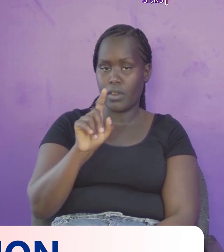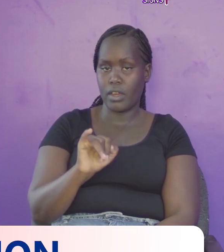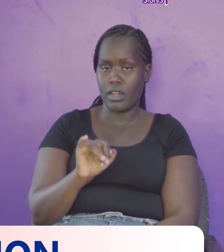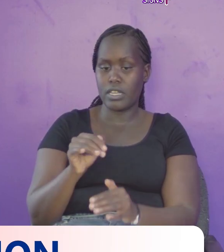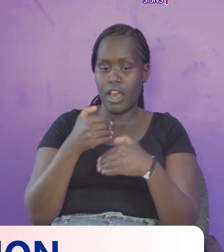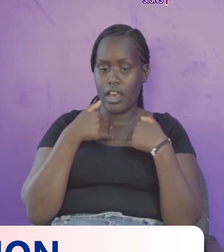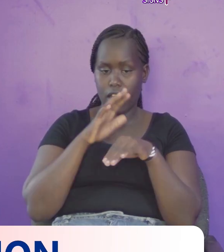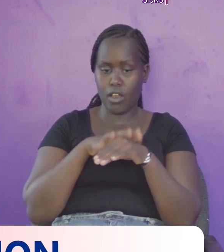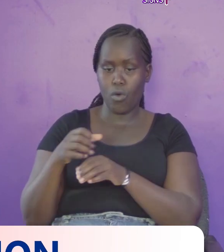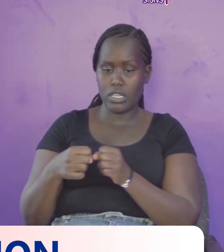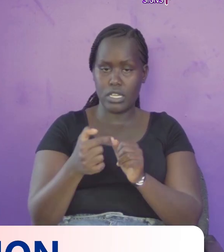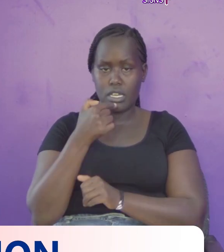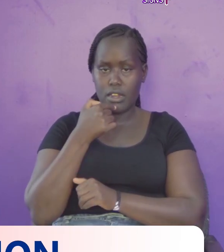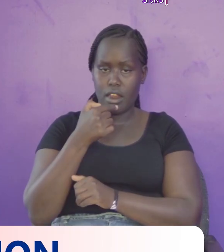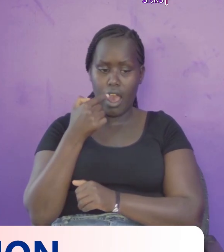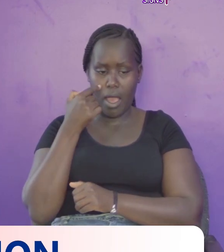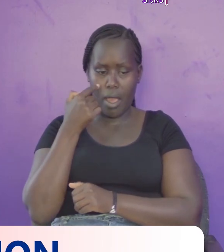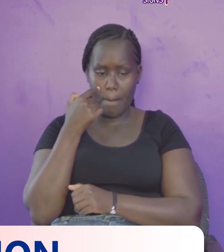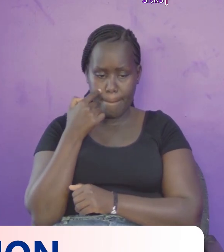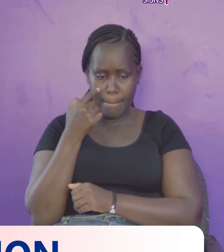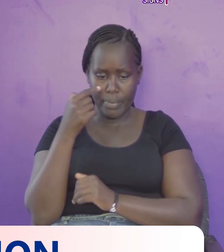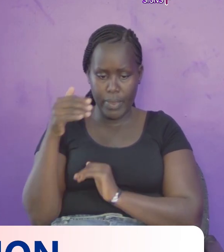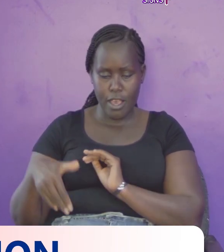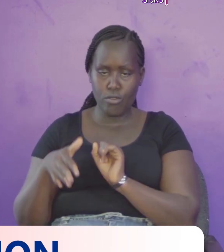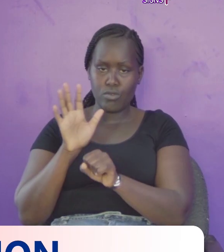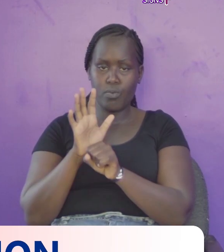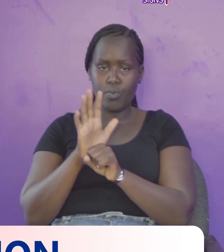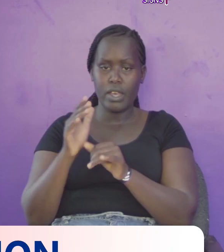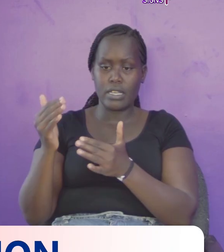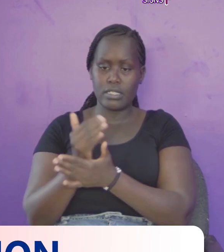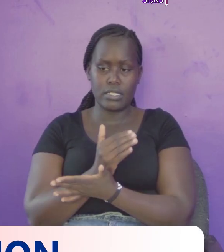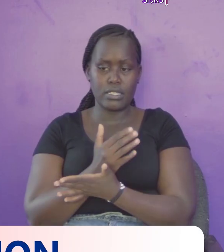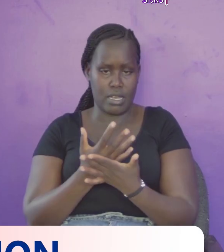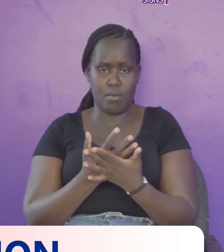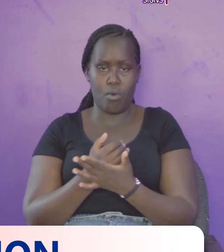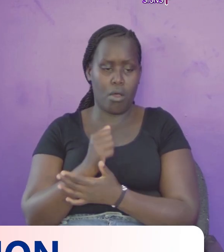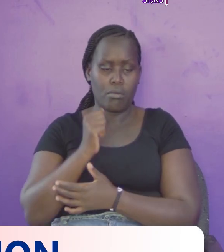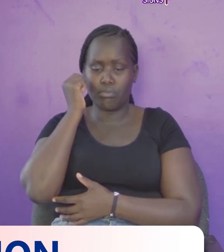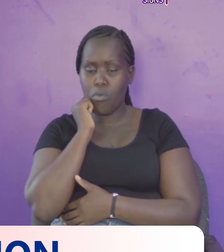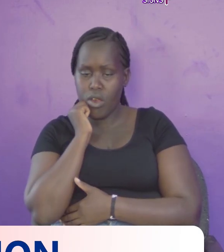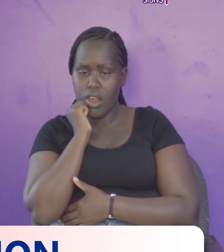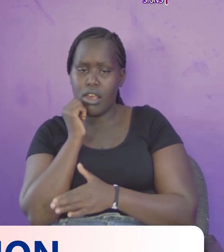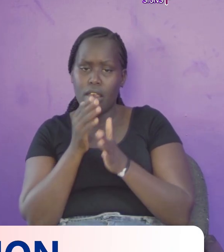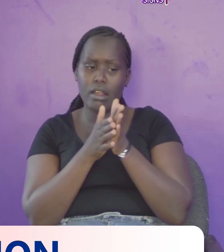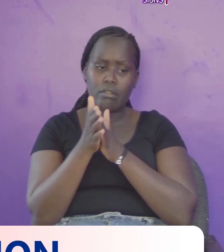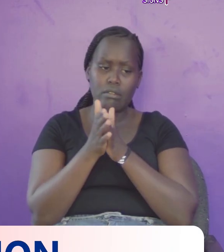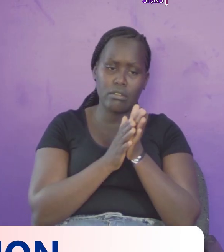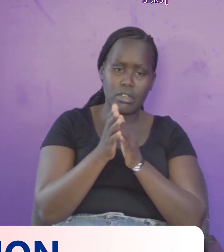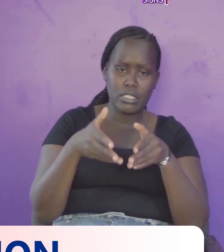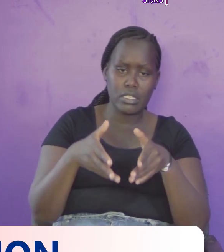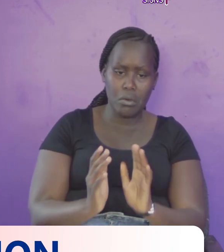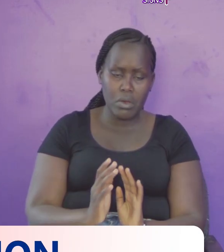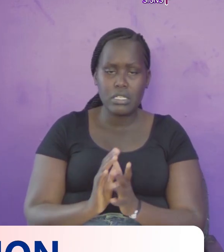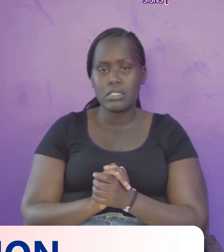strategy because aliona vijana ni wengi. And some of them were mourning in very interesting ways, kukata ndizi and stuff like